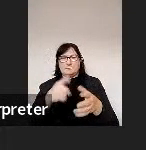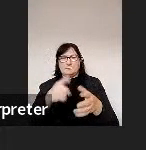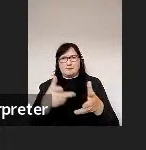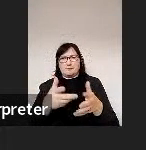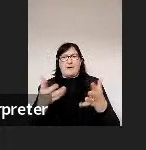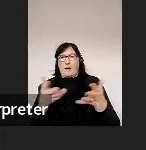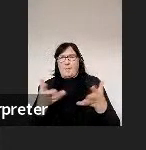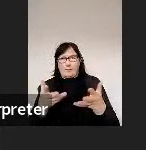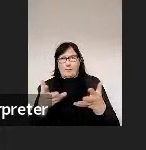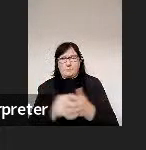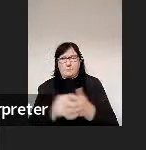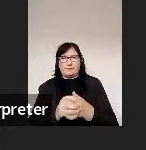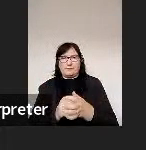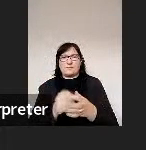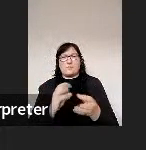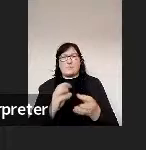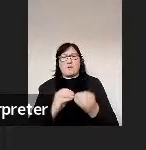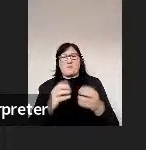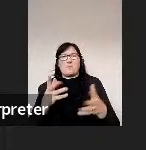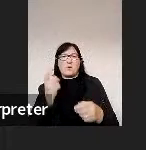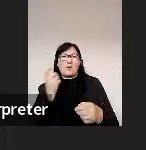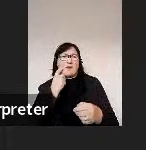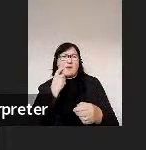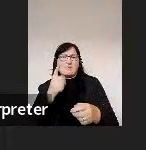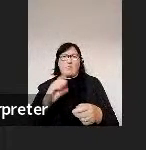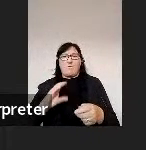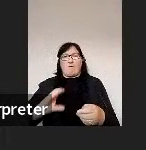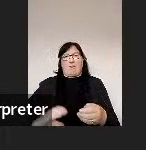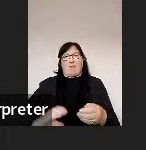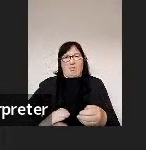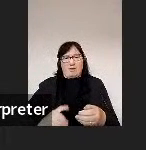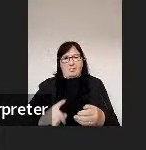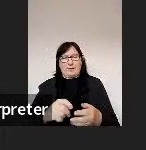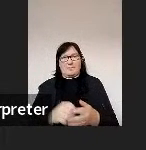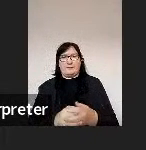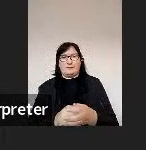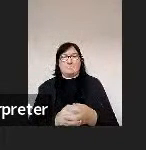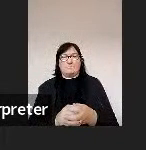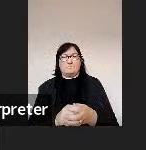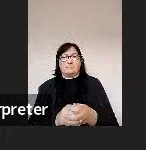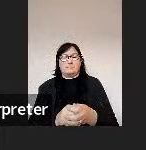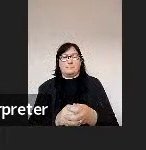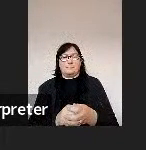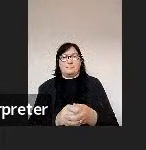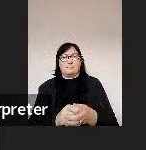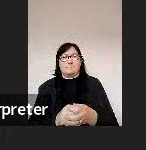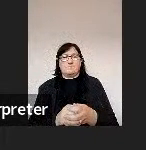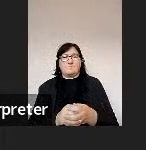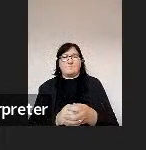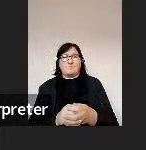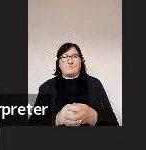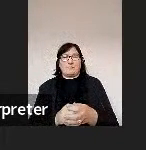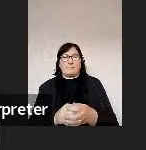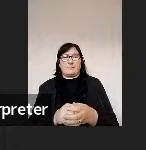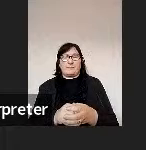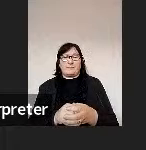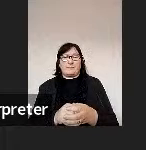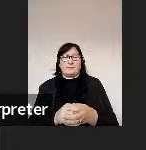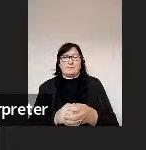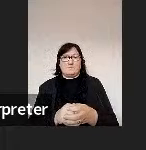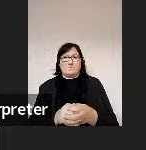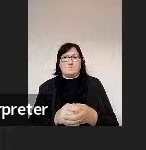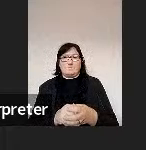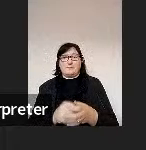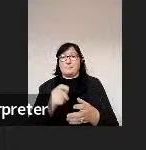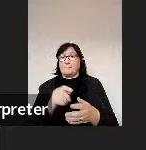easier for our clients as they'll be beginning the journey of the onboarding. You simply have to